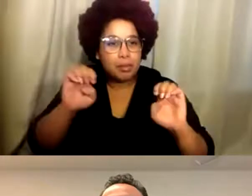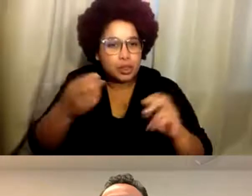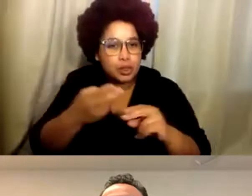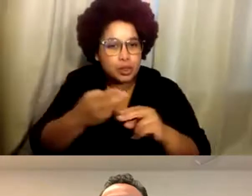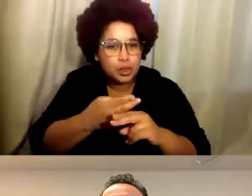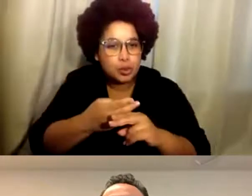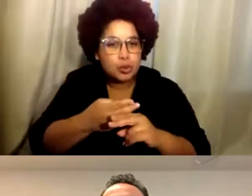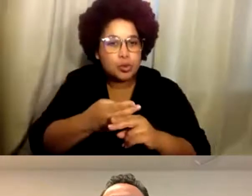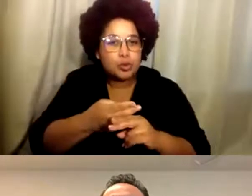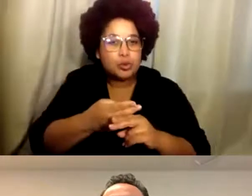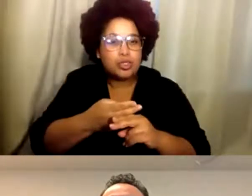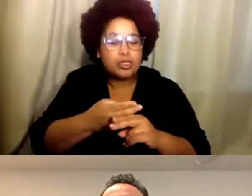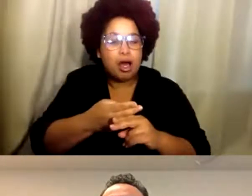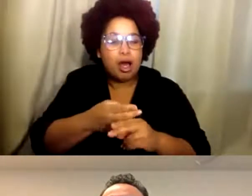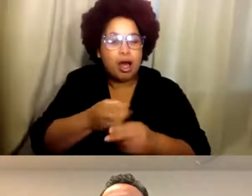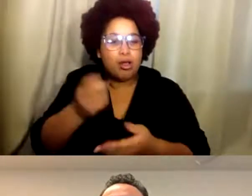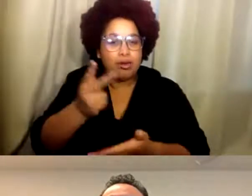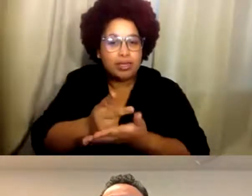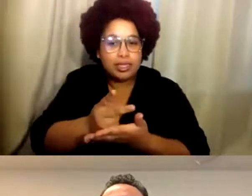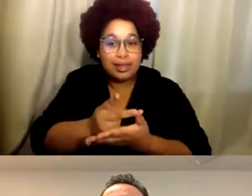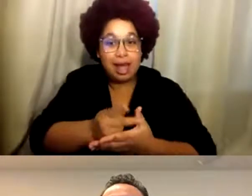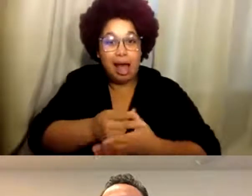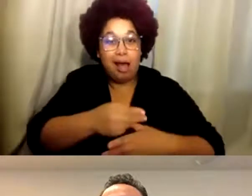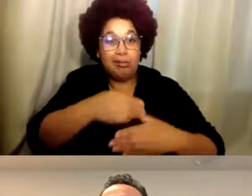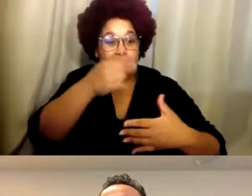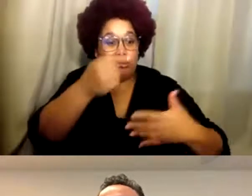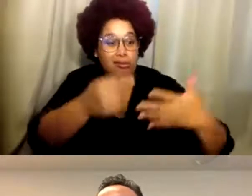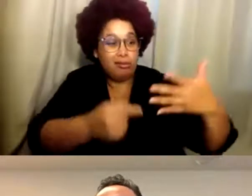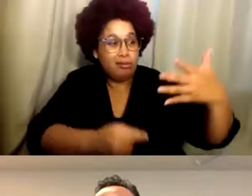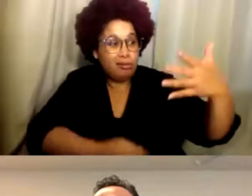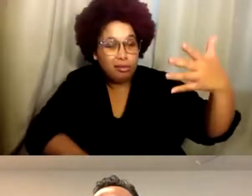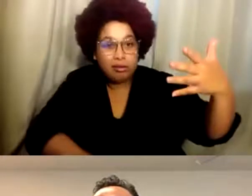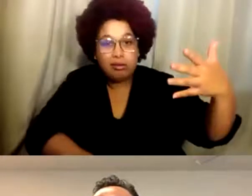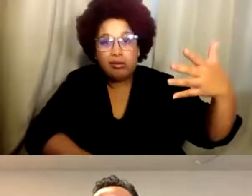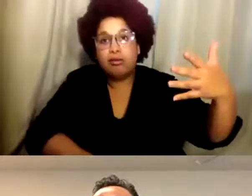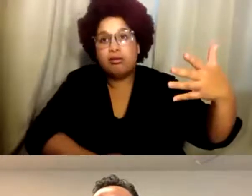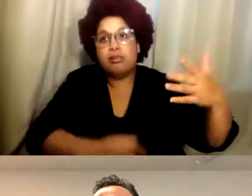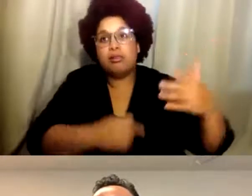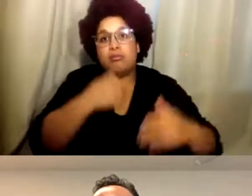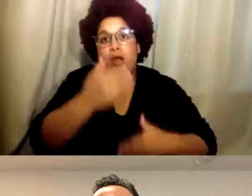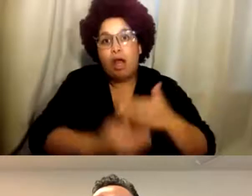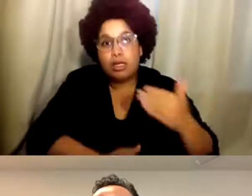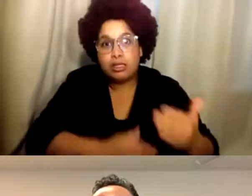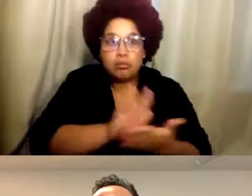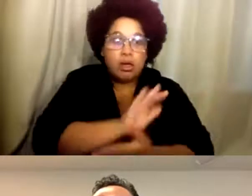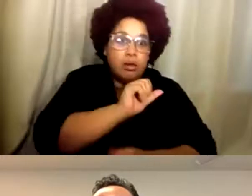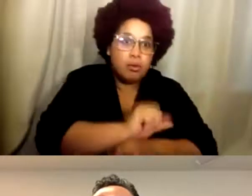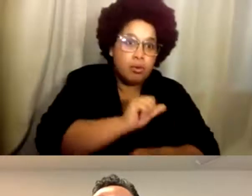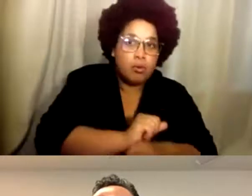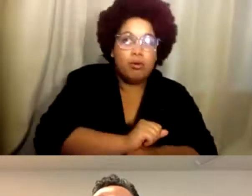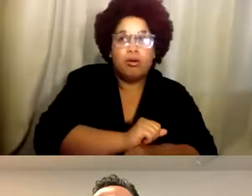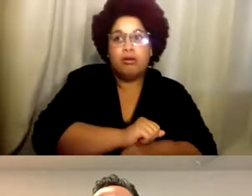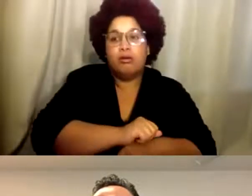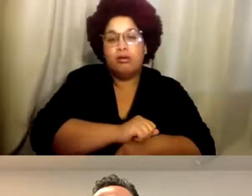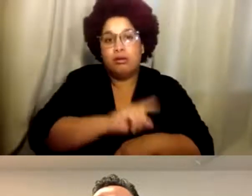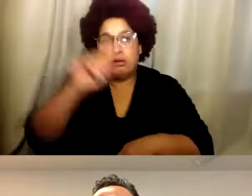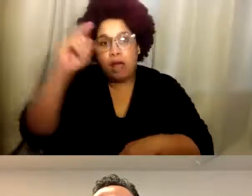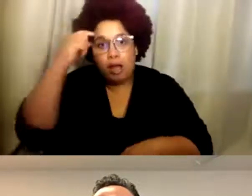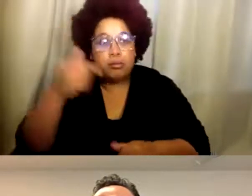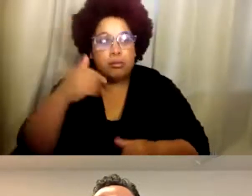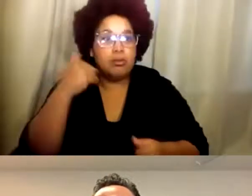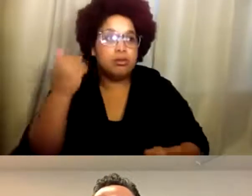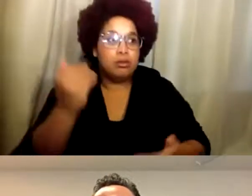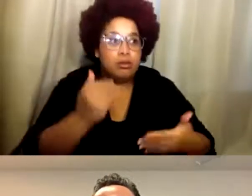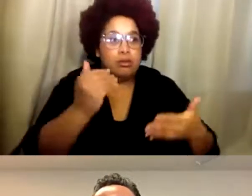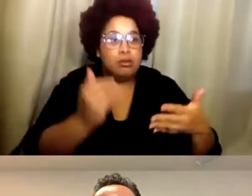authorization got rid of all those bureaucratic barriers that existed for years, which really helped expedite in this